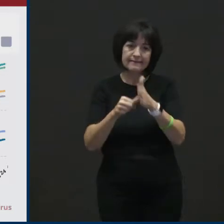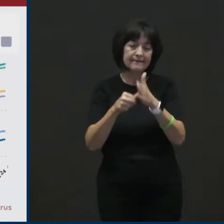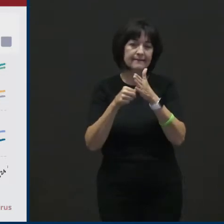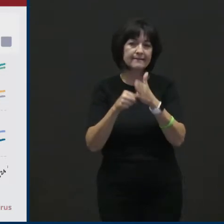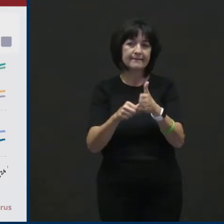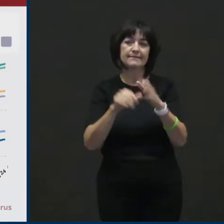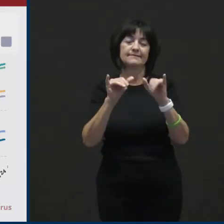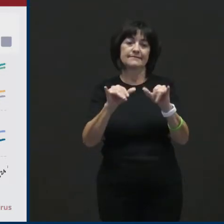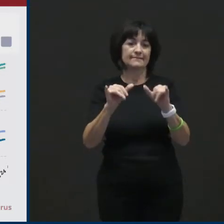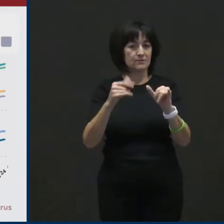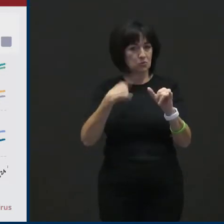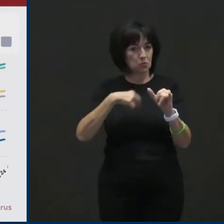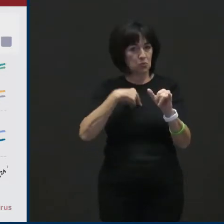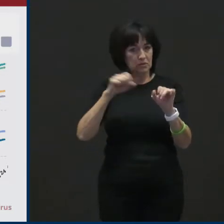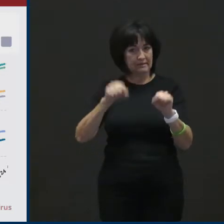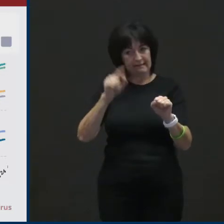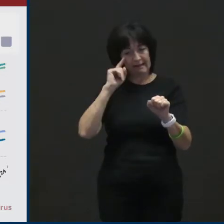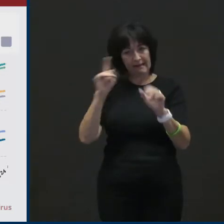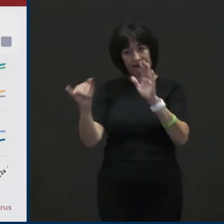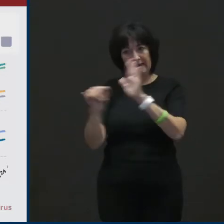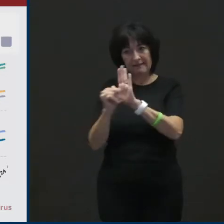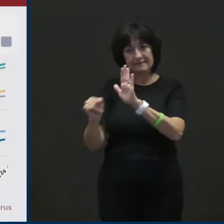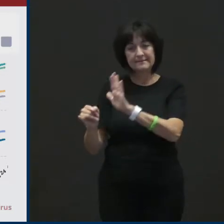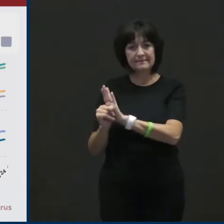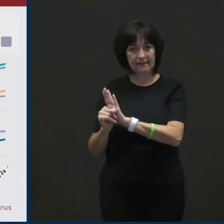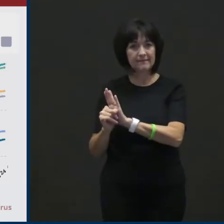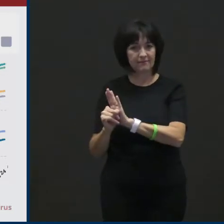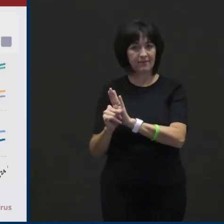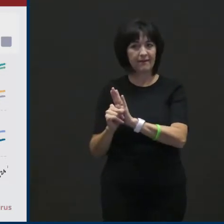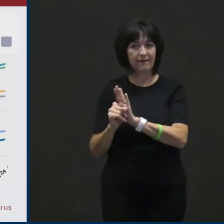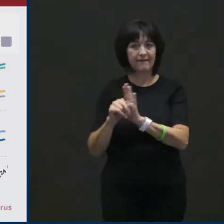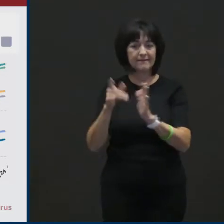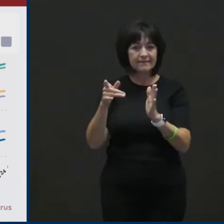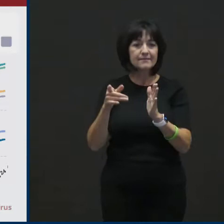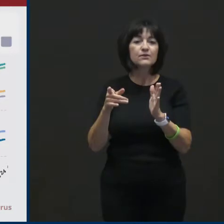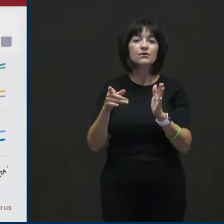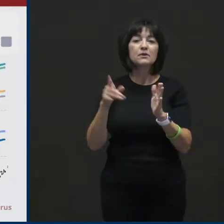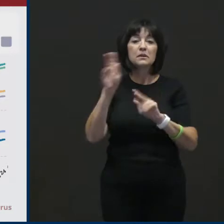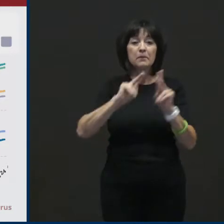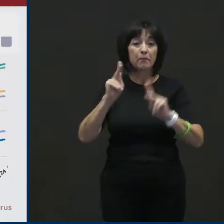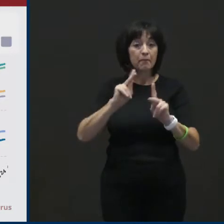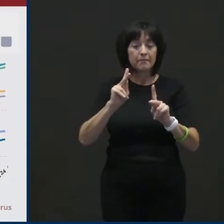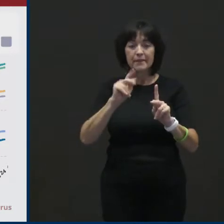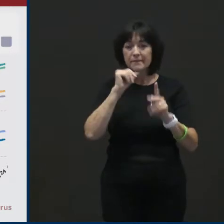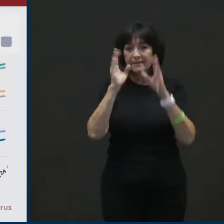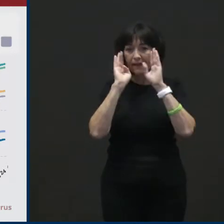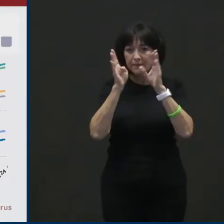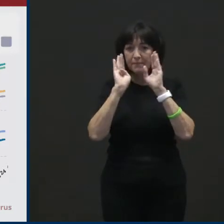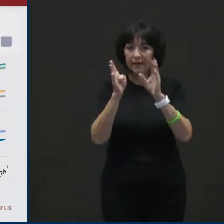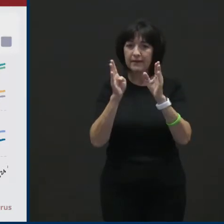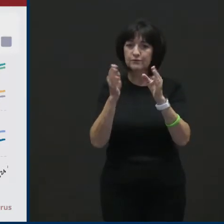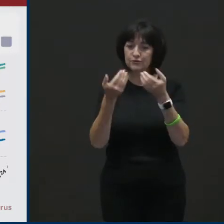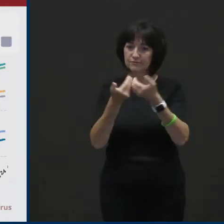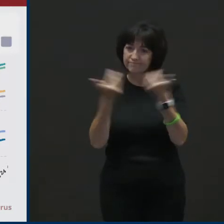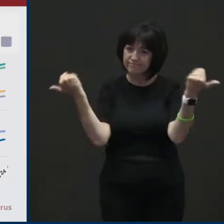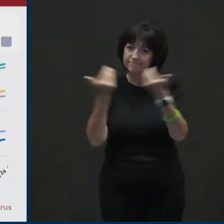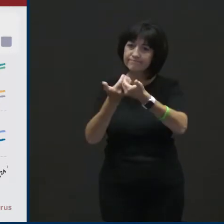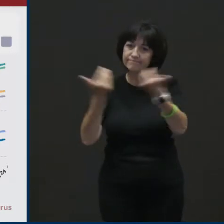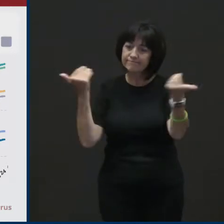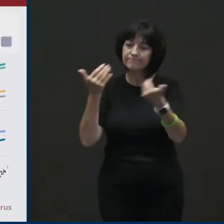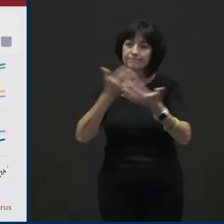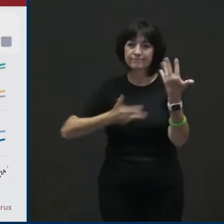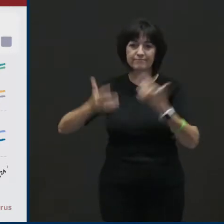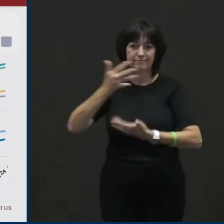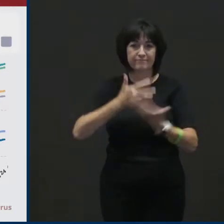brushing up against one another too much. Shouldn't be because of our current restrictions in the beach communities in particular. But this is not